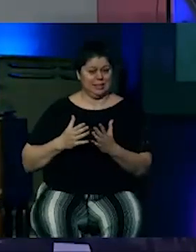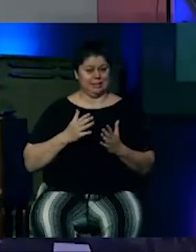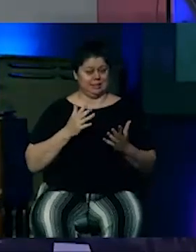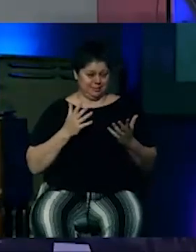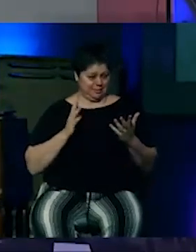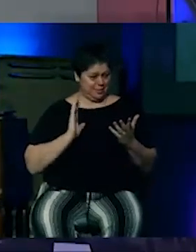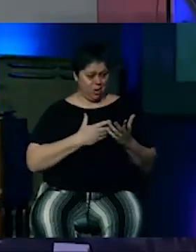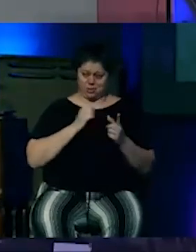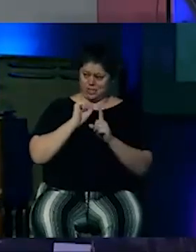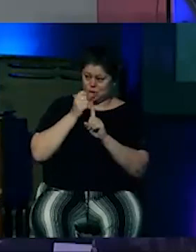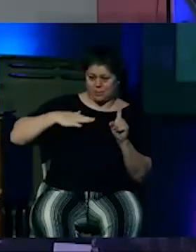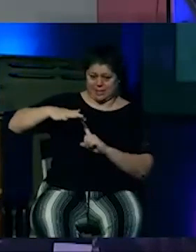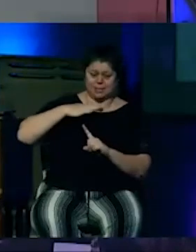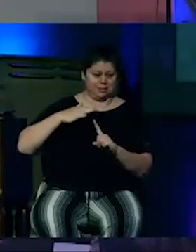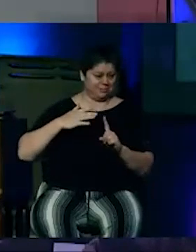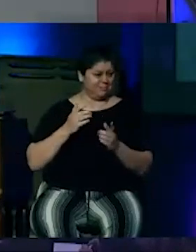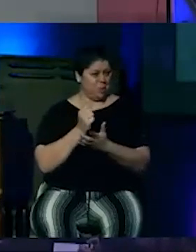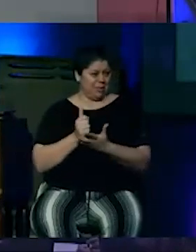and circumstances. So